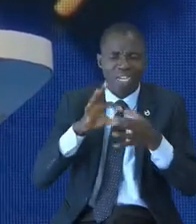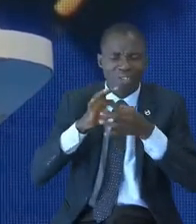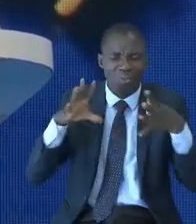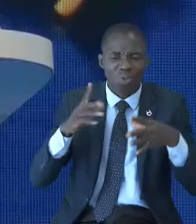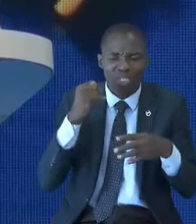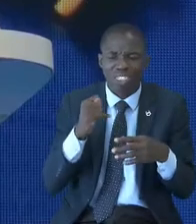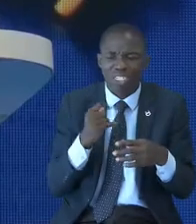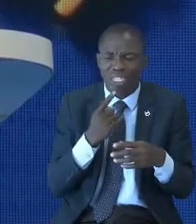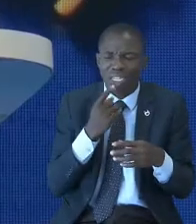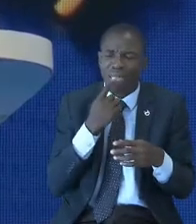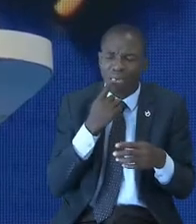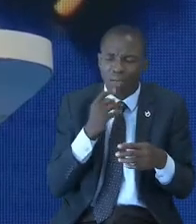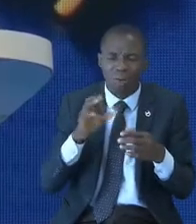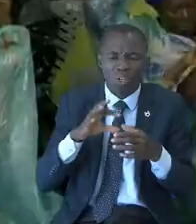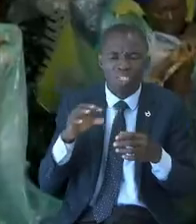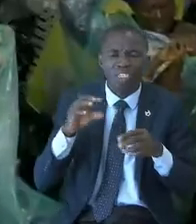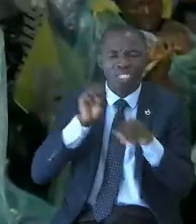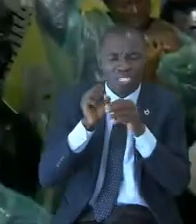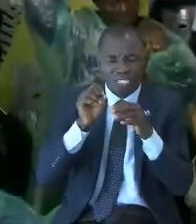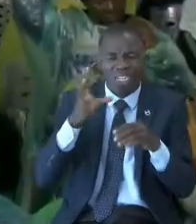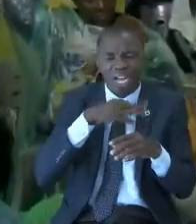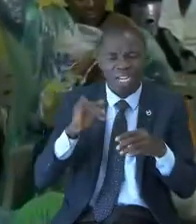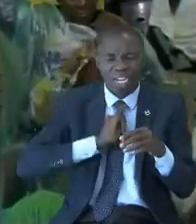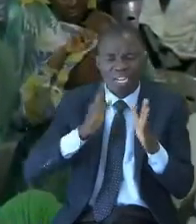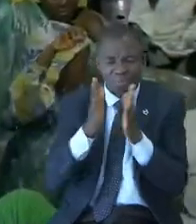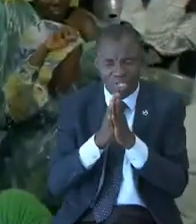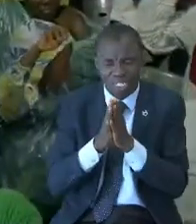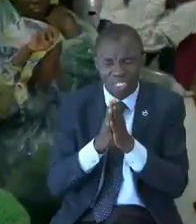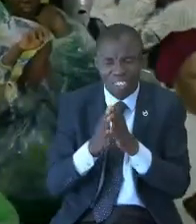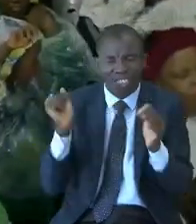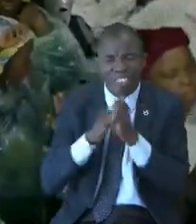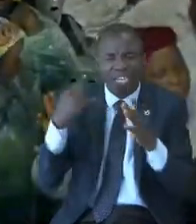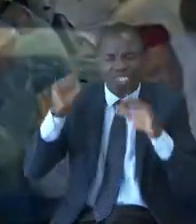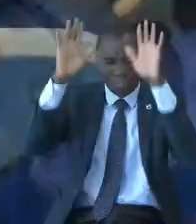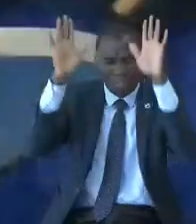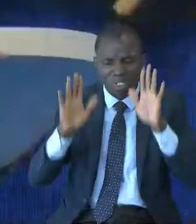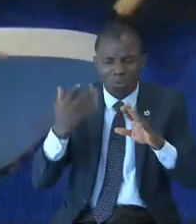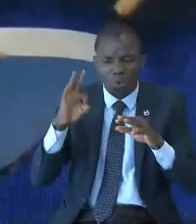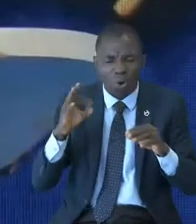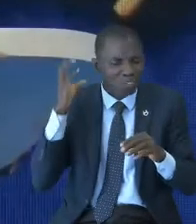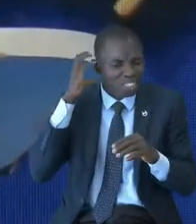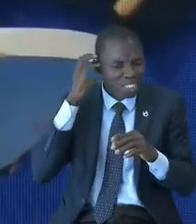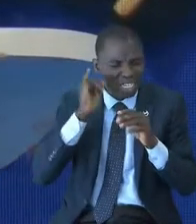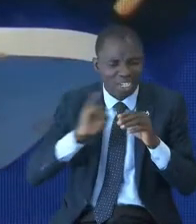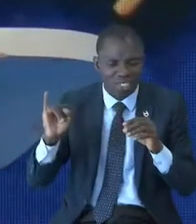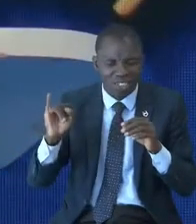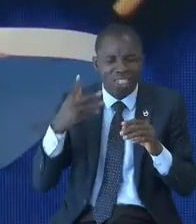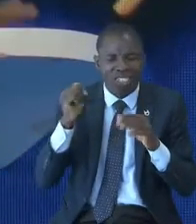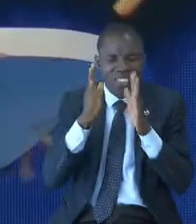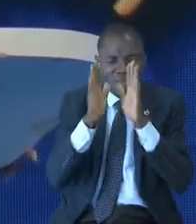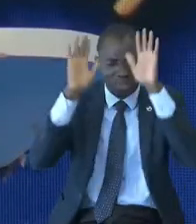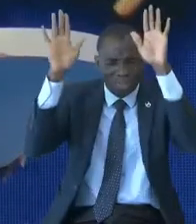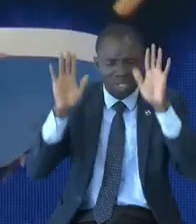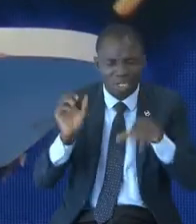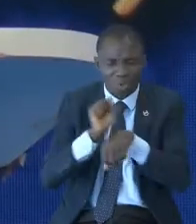dumb, tied tongues. Amen. And Lord, I pray the miracle of hearing, Amen. The miracle